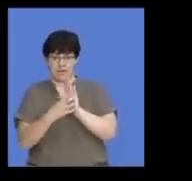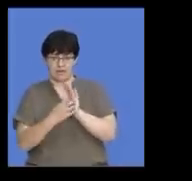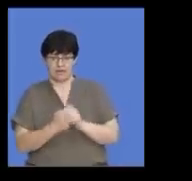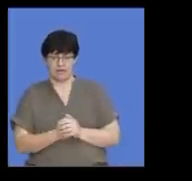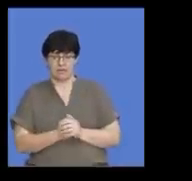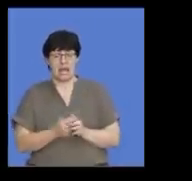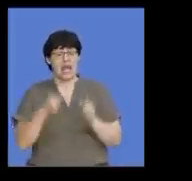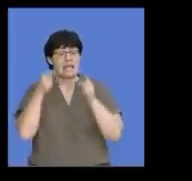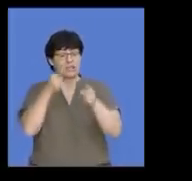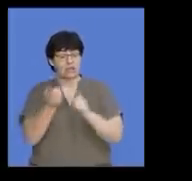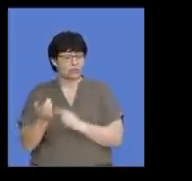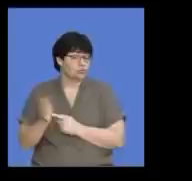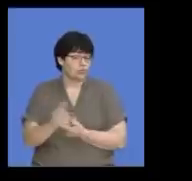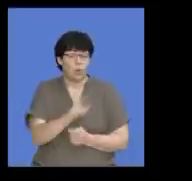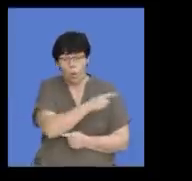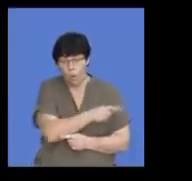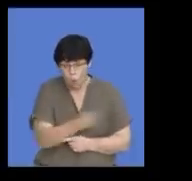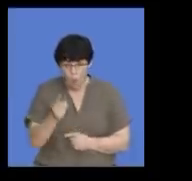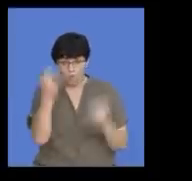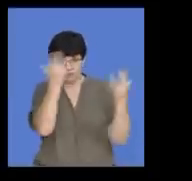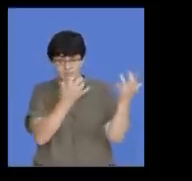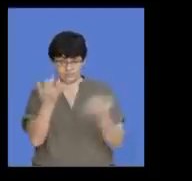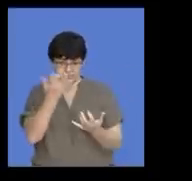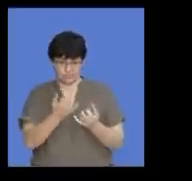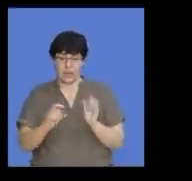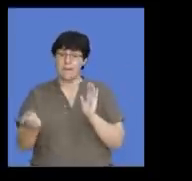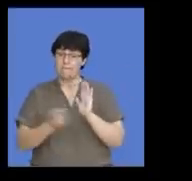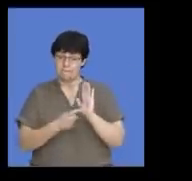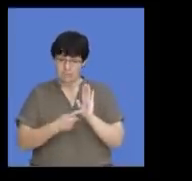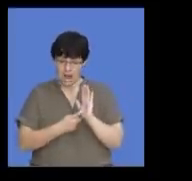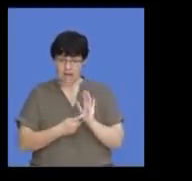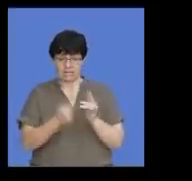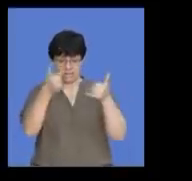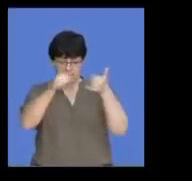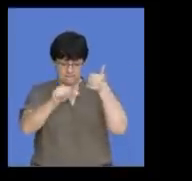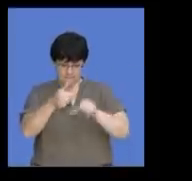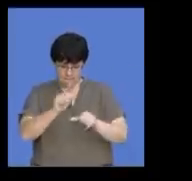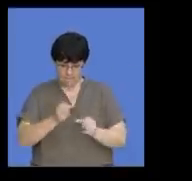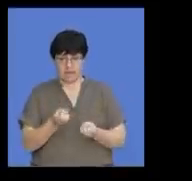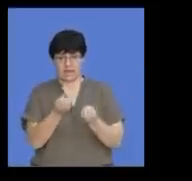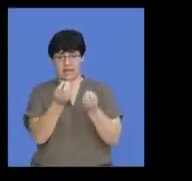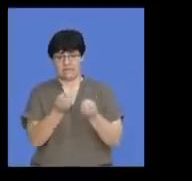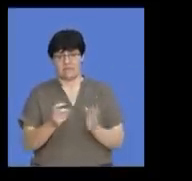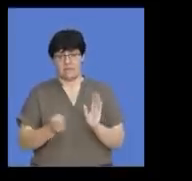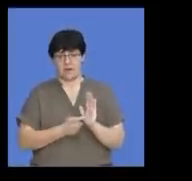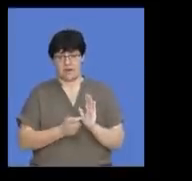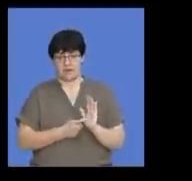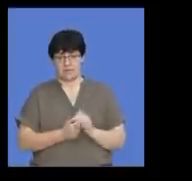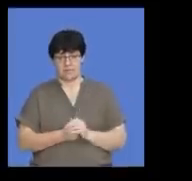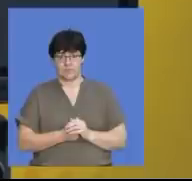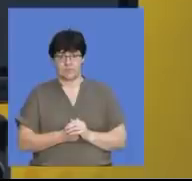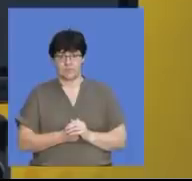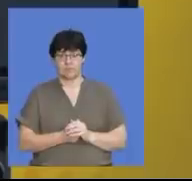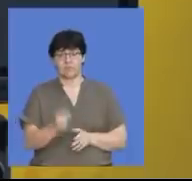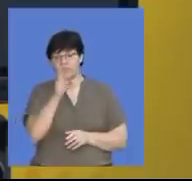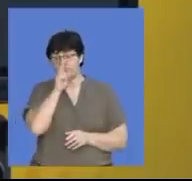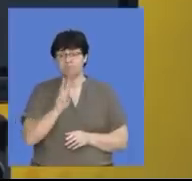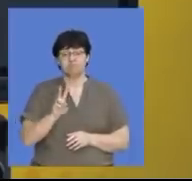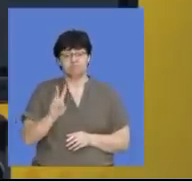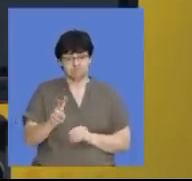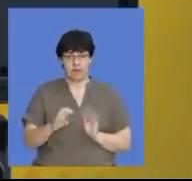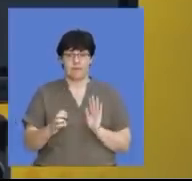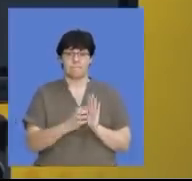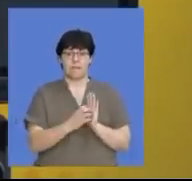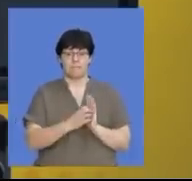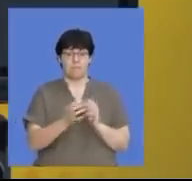instructions show all calculations. Marks will be awarded for calculations. Now, let's take a closer look at the map that